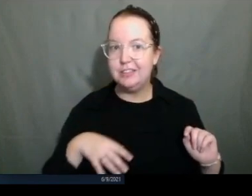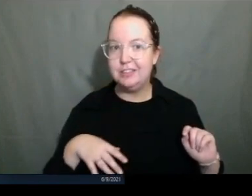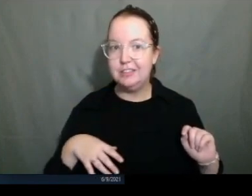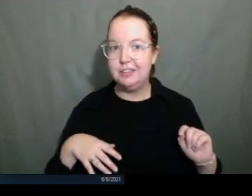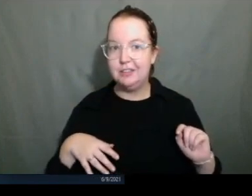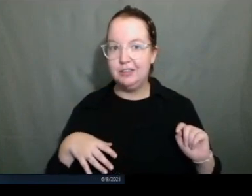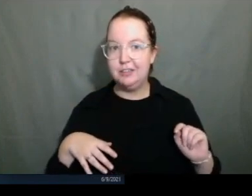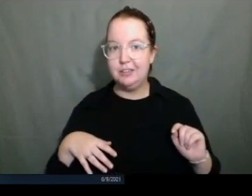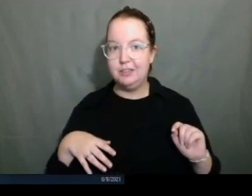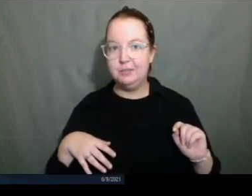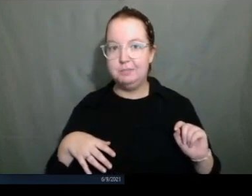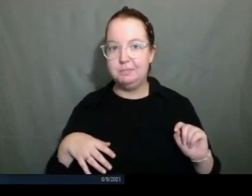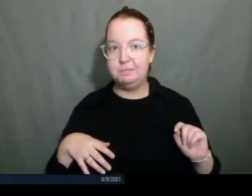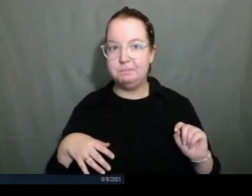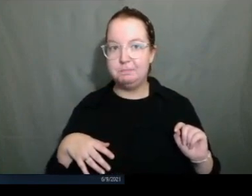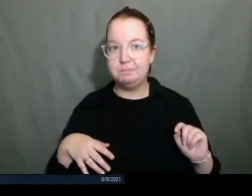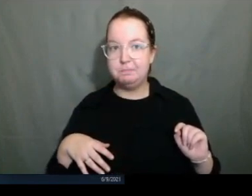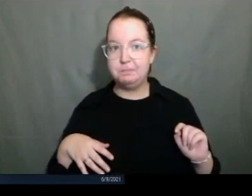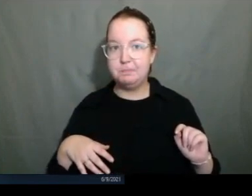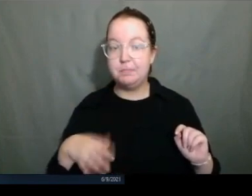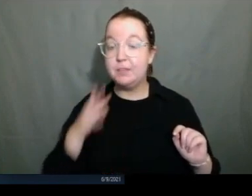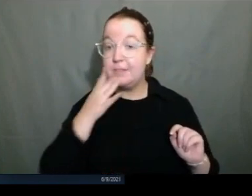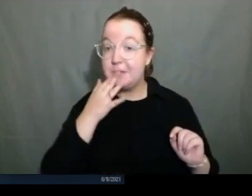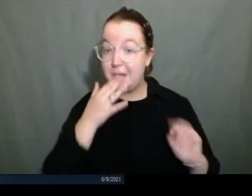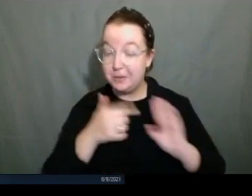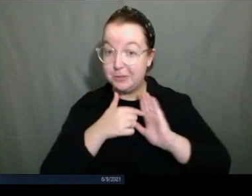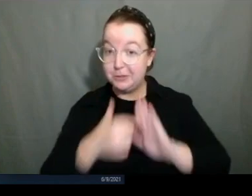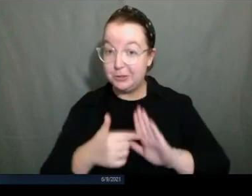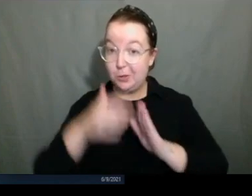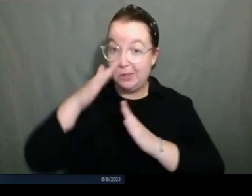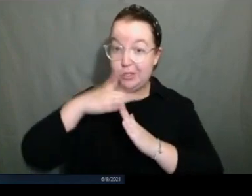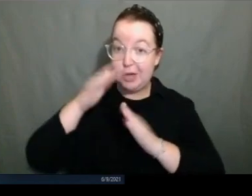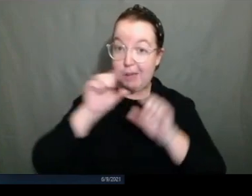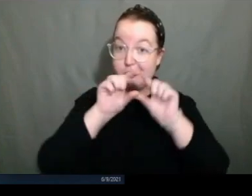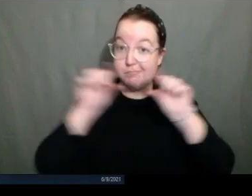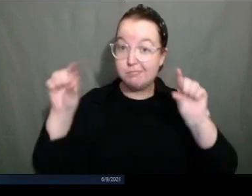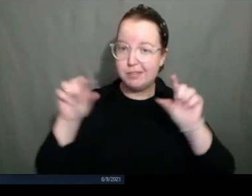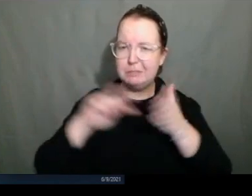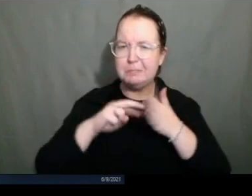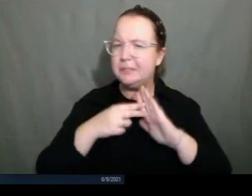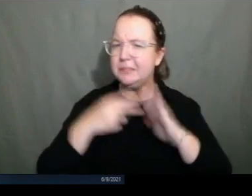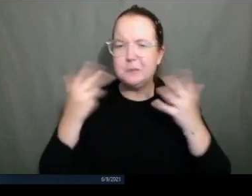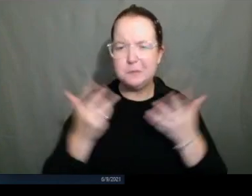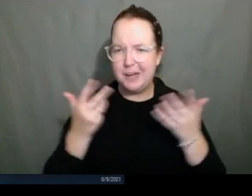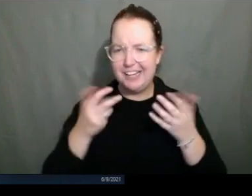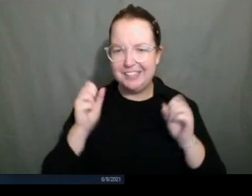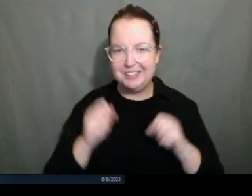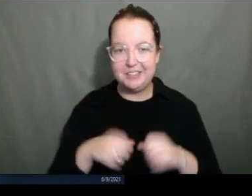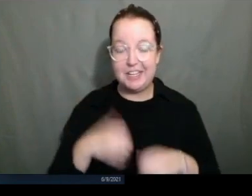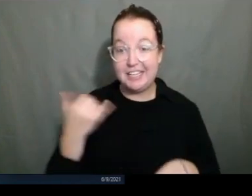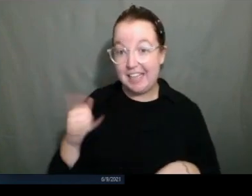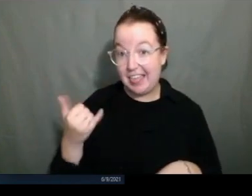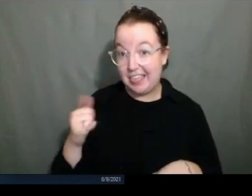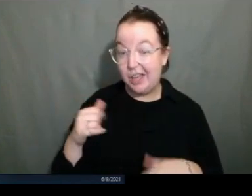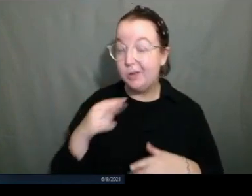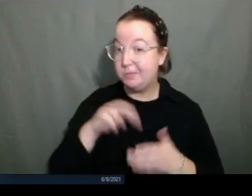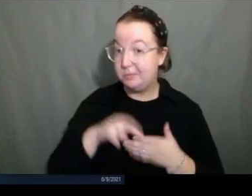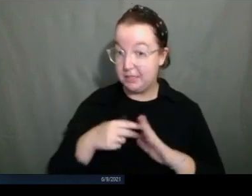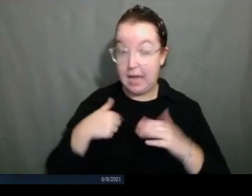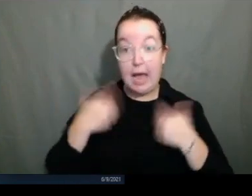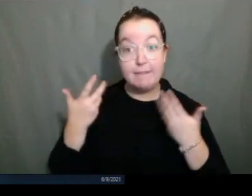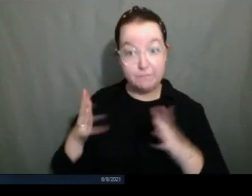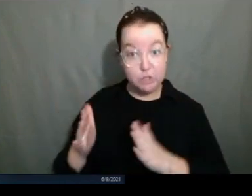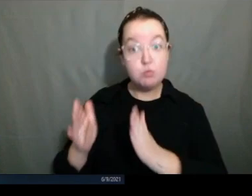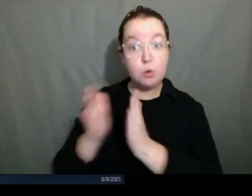status of the request. All of the colors are at the top so you can see what they represent. Yellow is requested, so it's